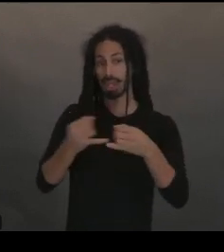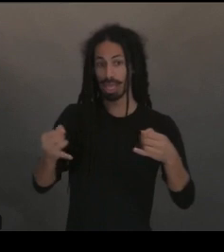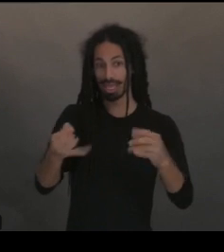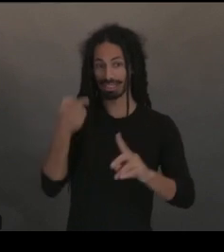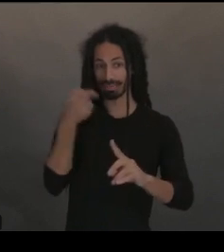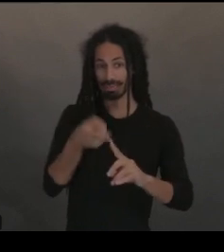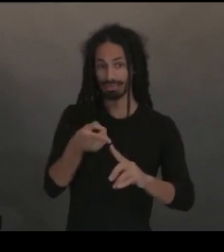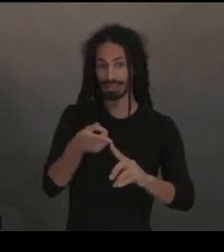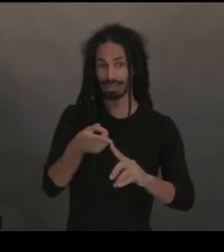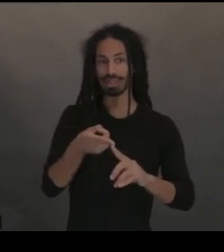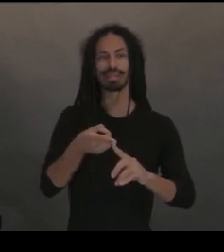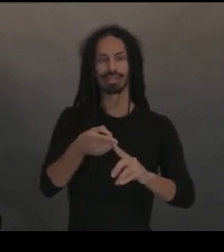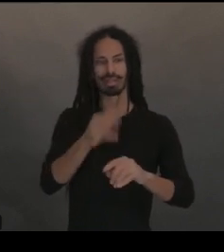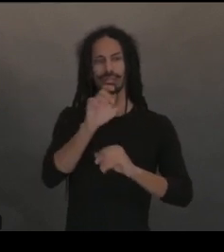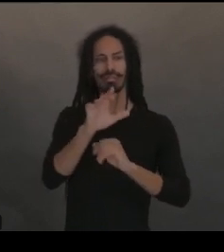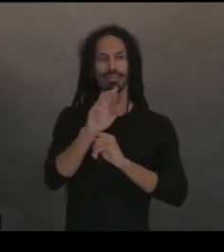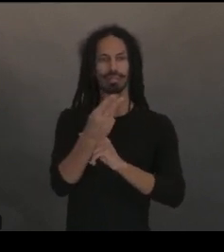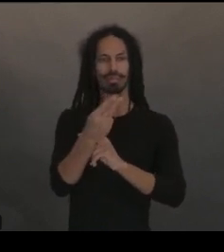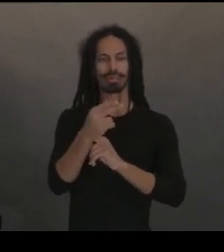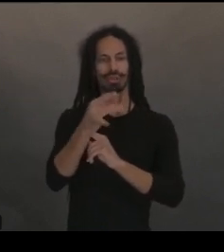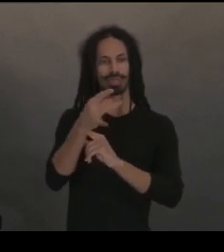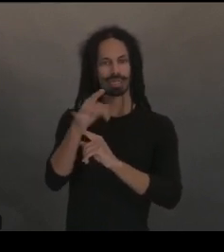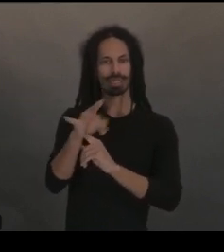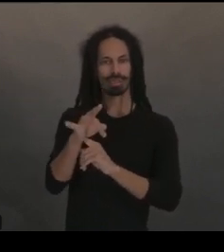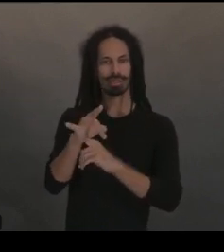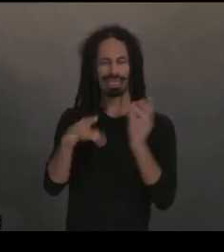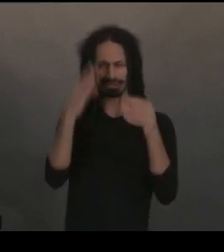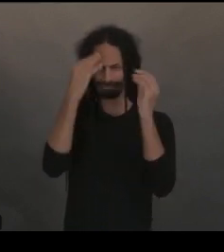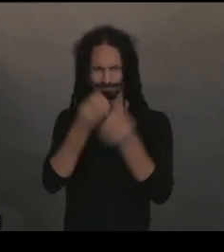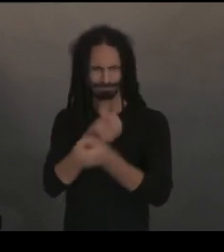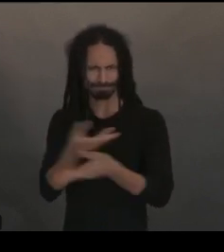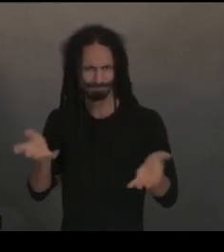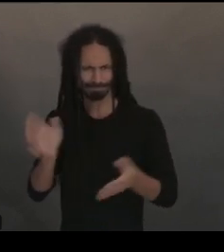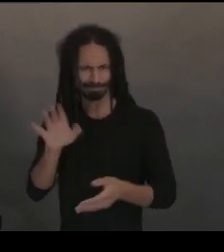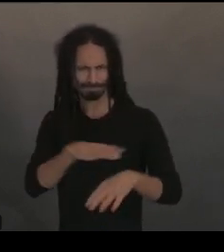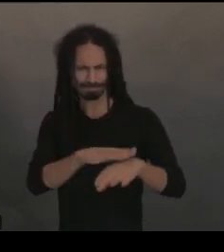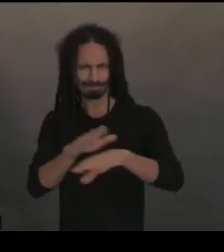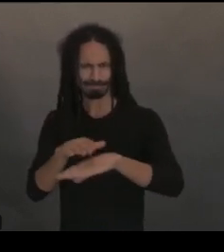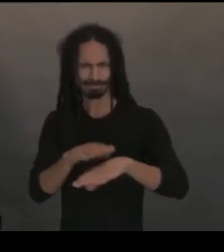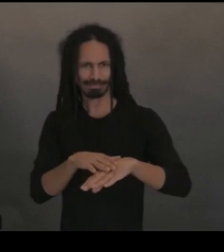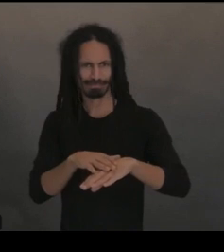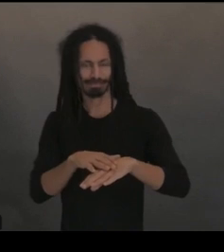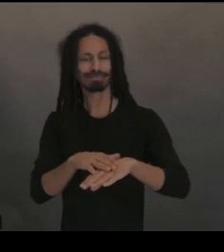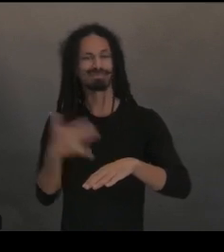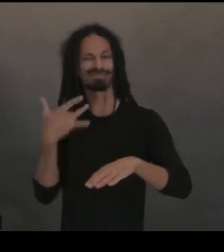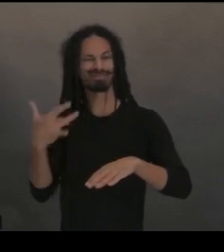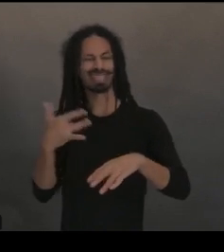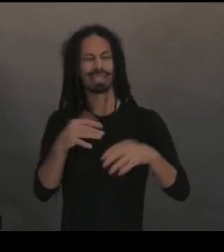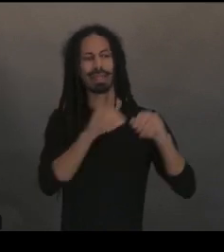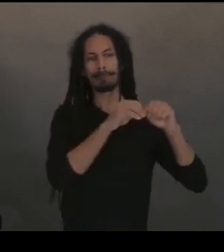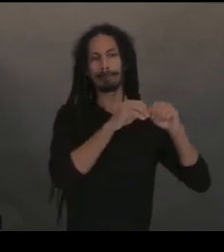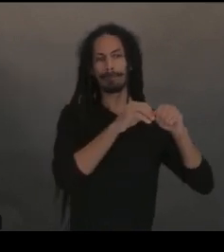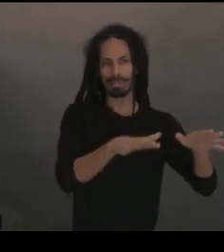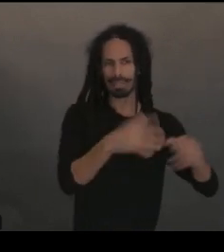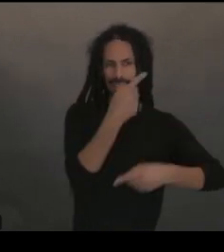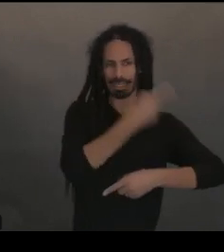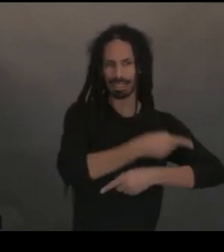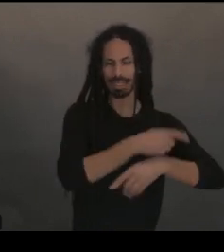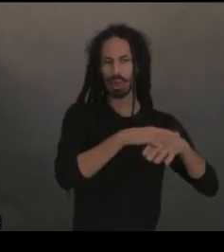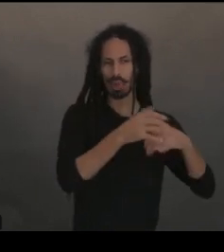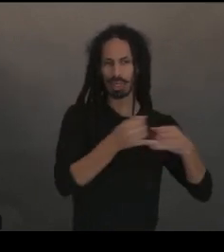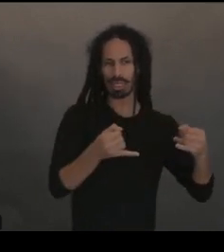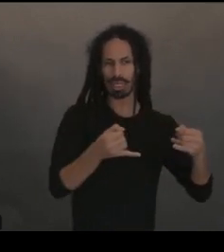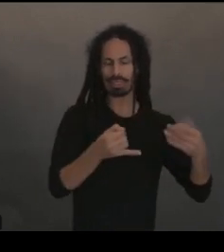2009. I just want to let you know to use that publication online date with